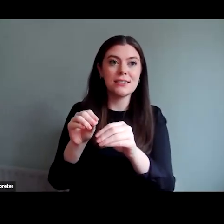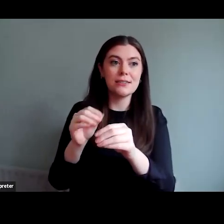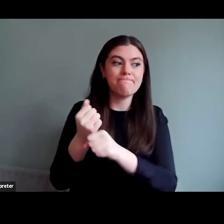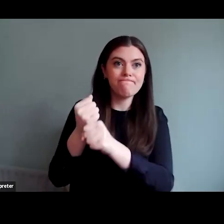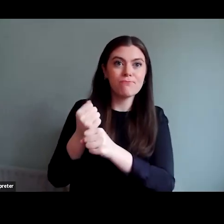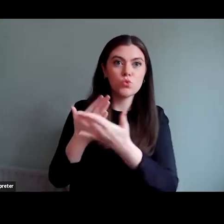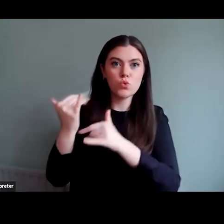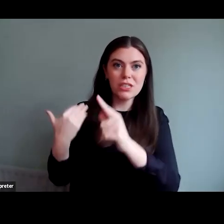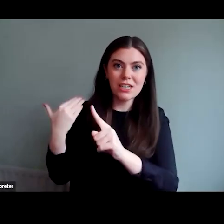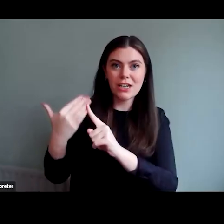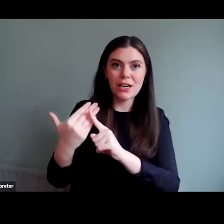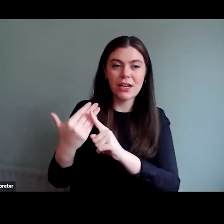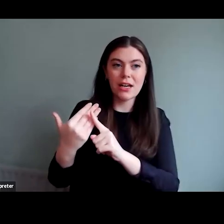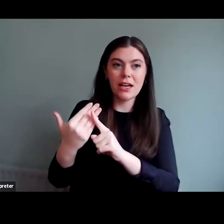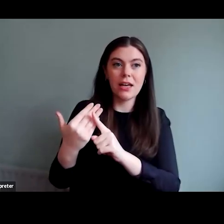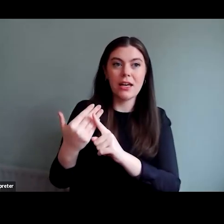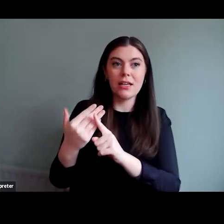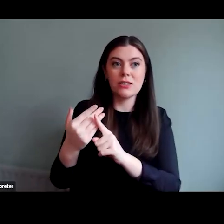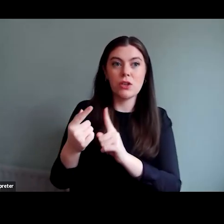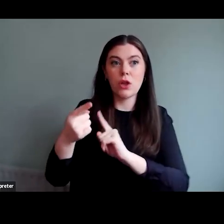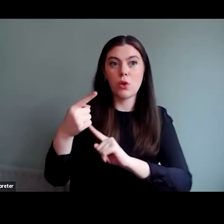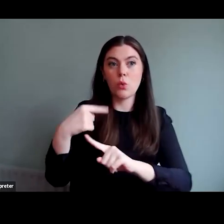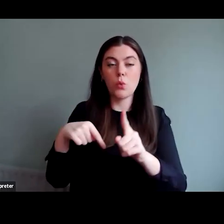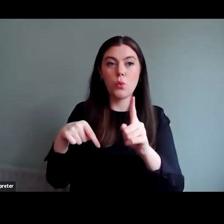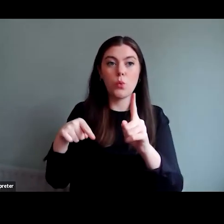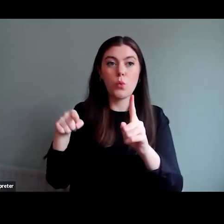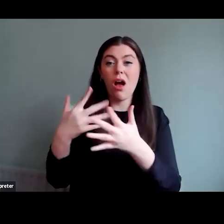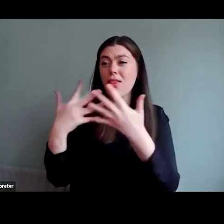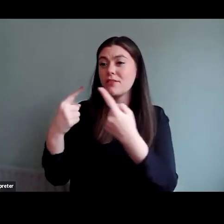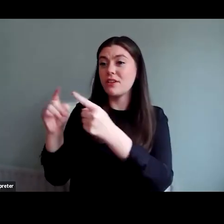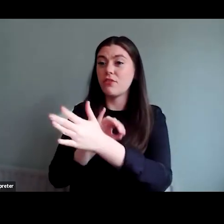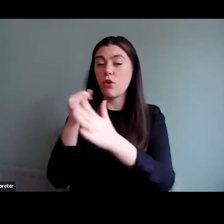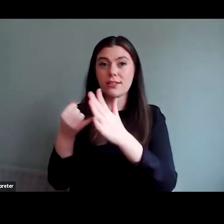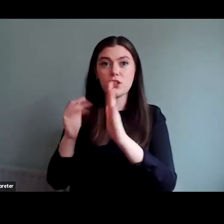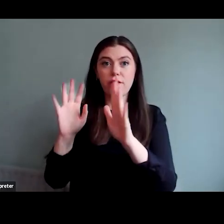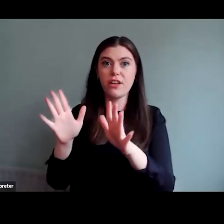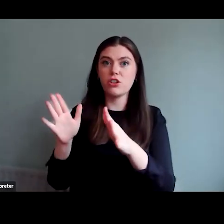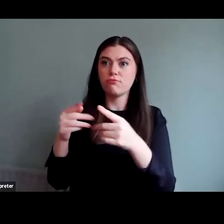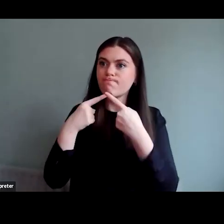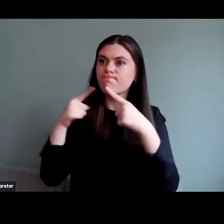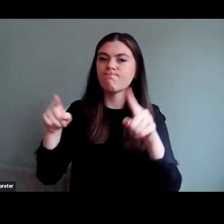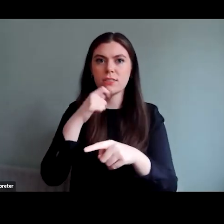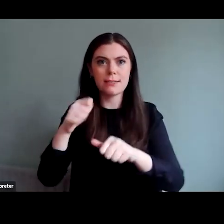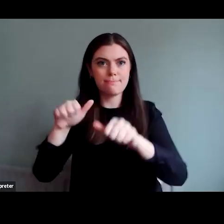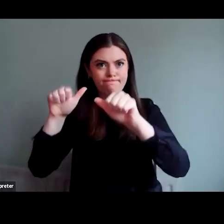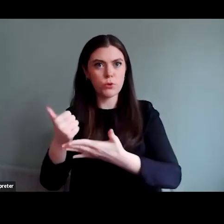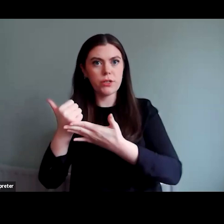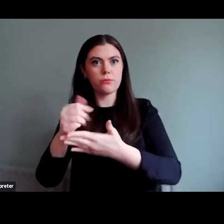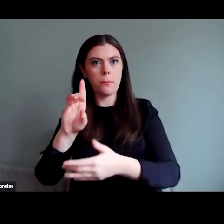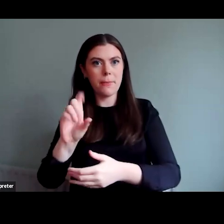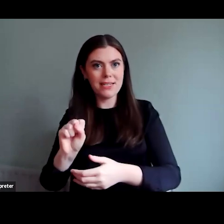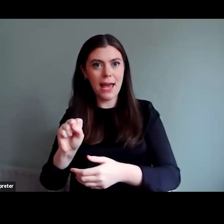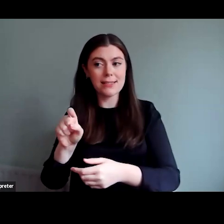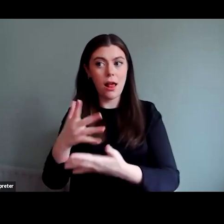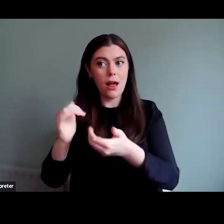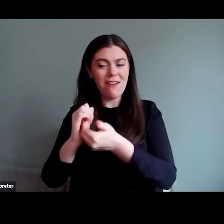really already being committed to publicly by other organizations and allies that we work with regularly, and that this was something that